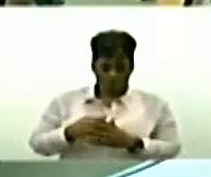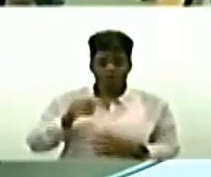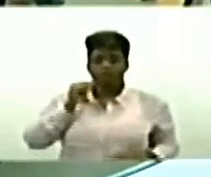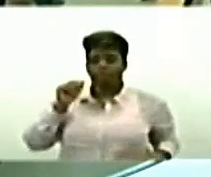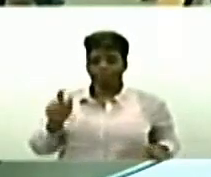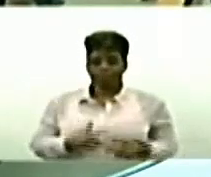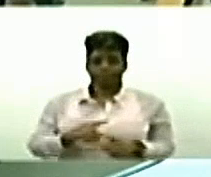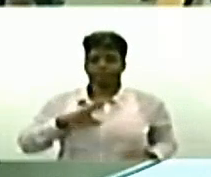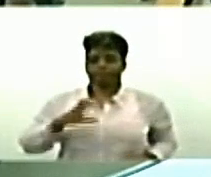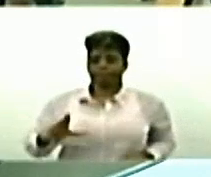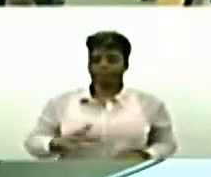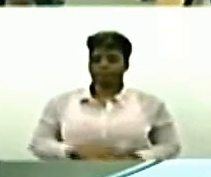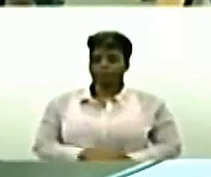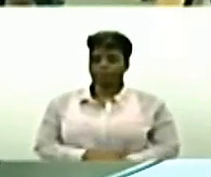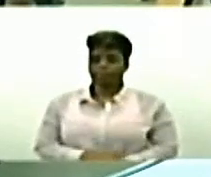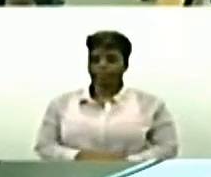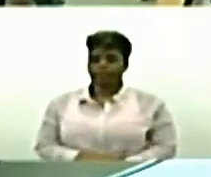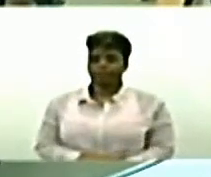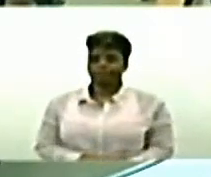it.